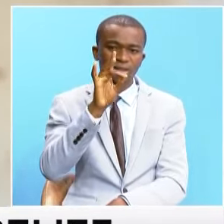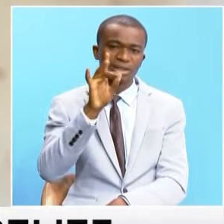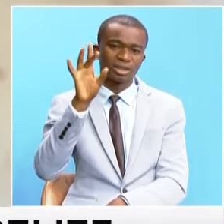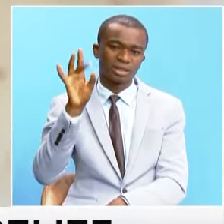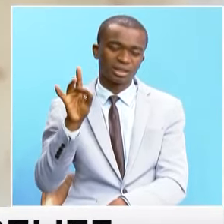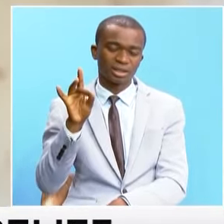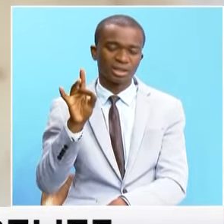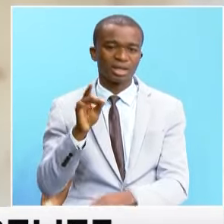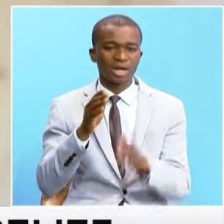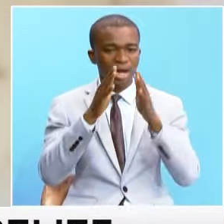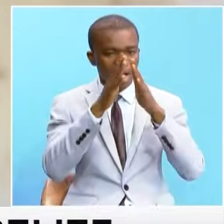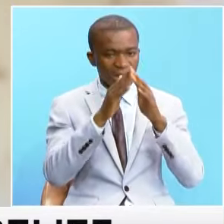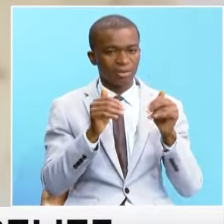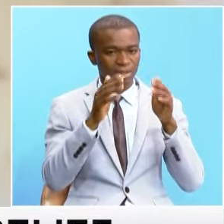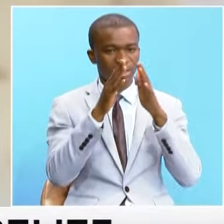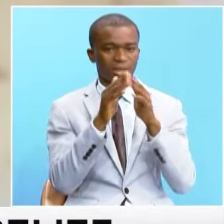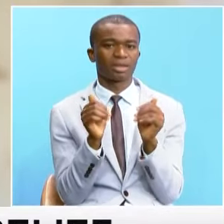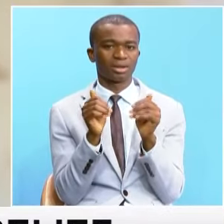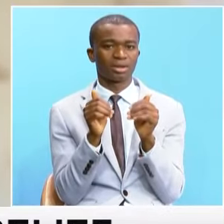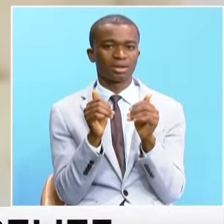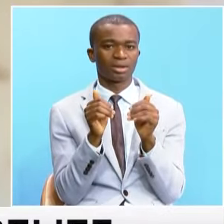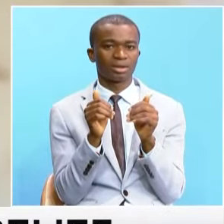6,688 households.